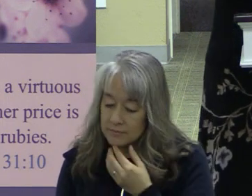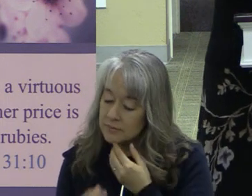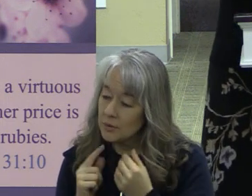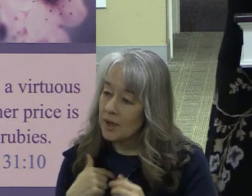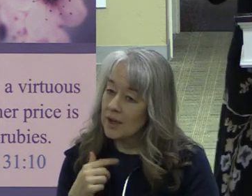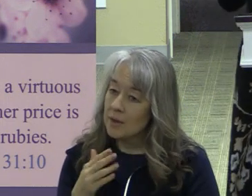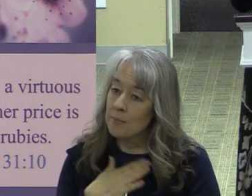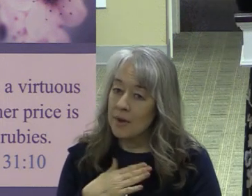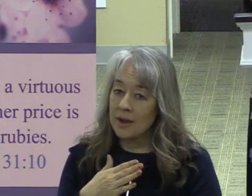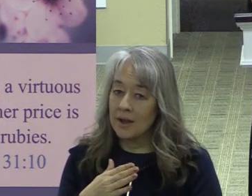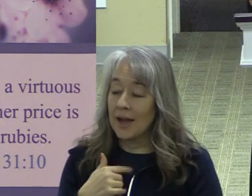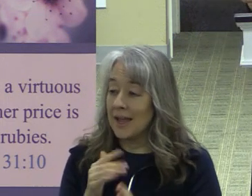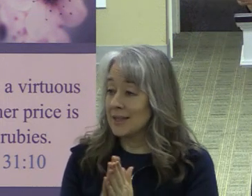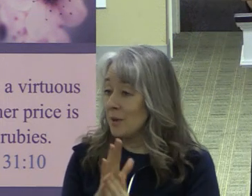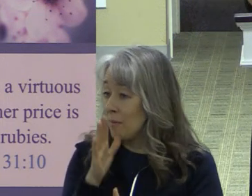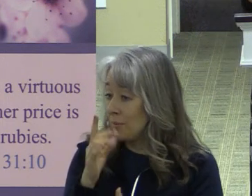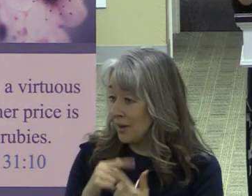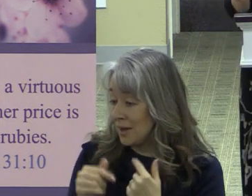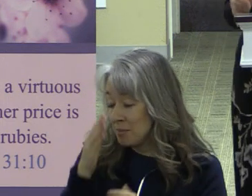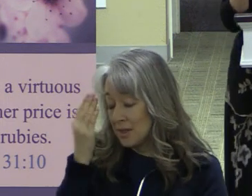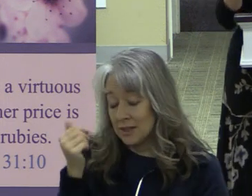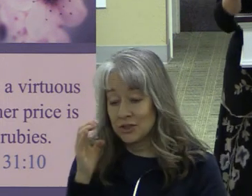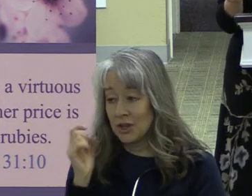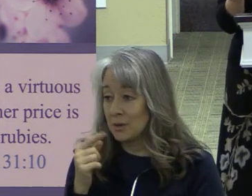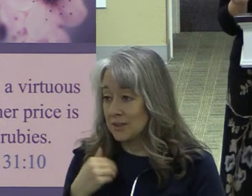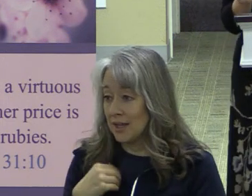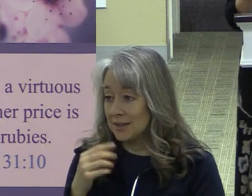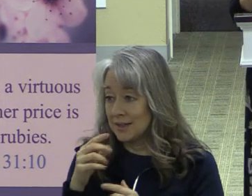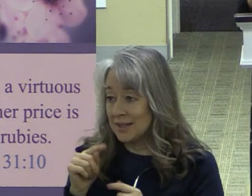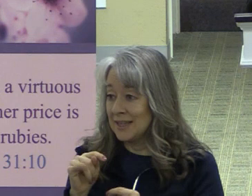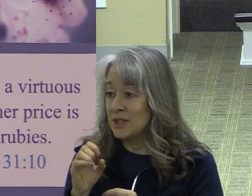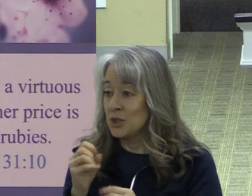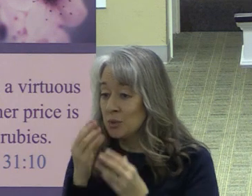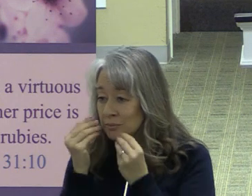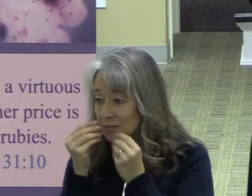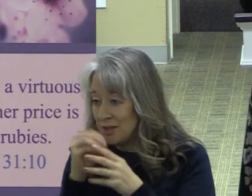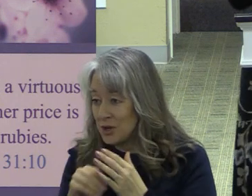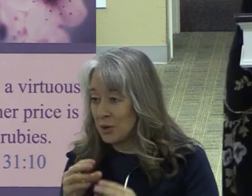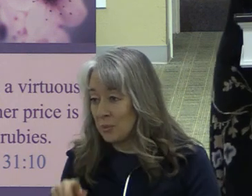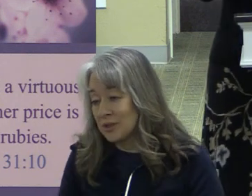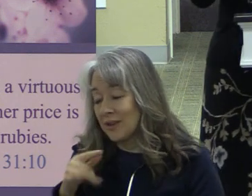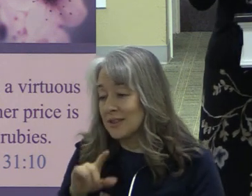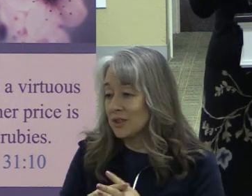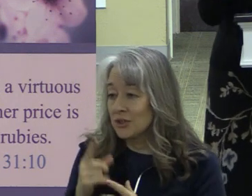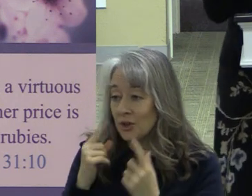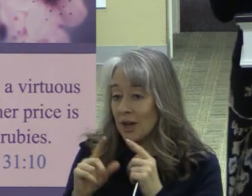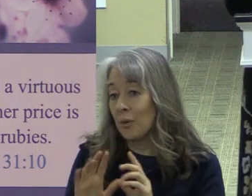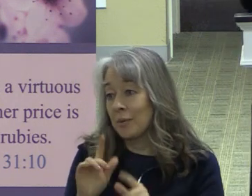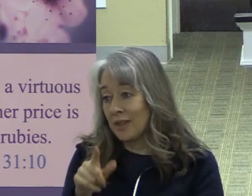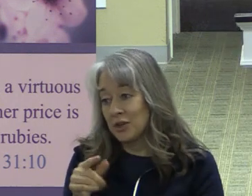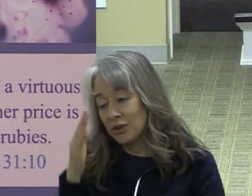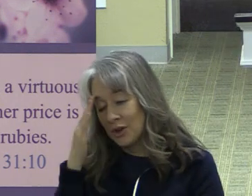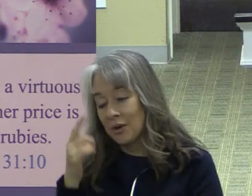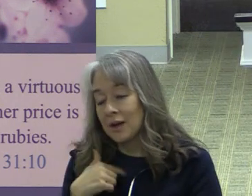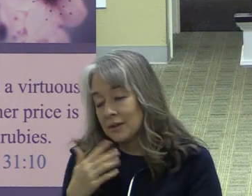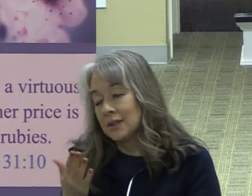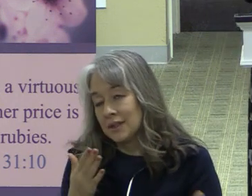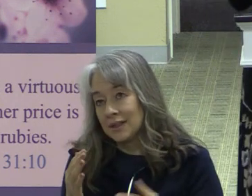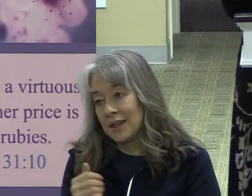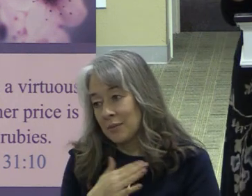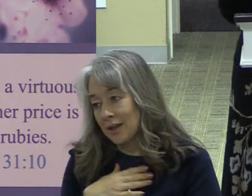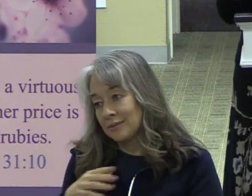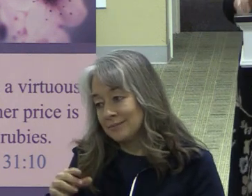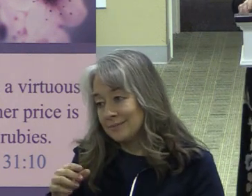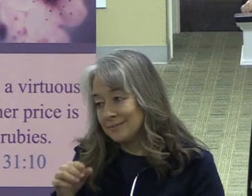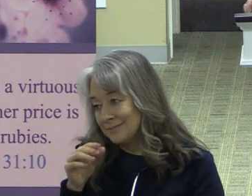So I asked my mom to come because she always has tissue in her purse. So if I start crying and I walk back there, you'll know I'm like, that's my